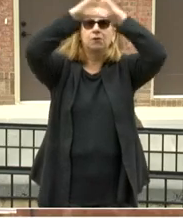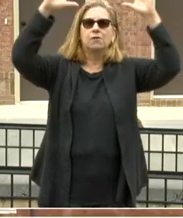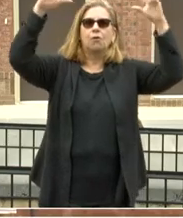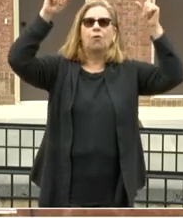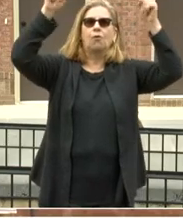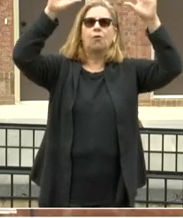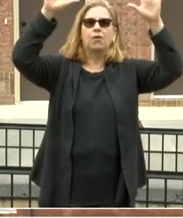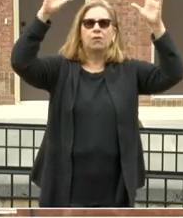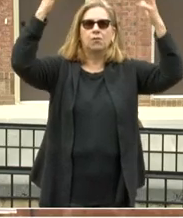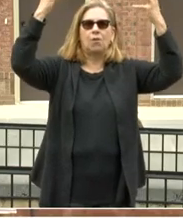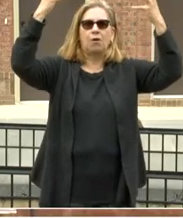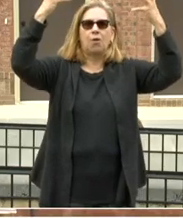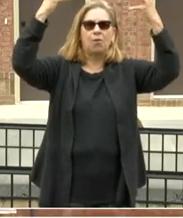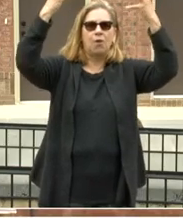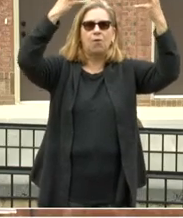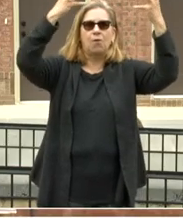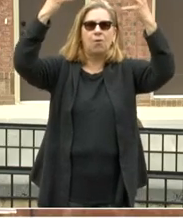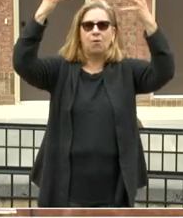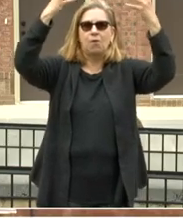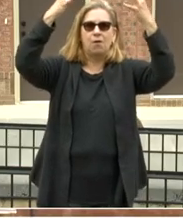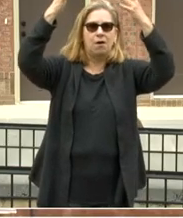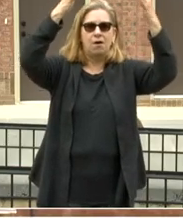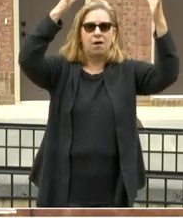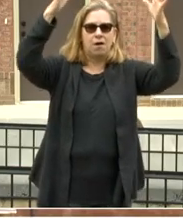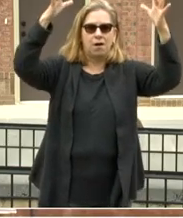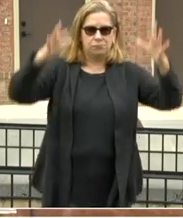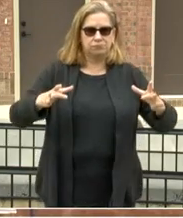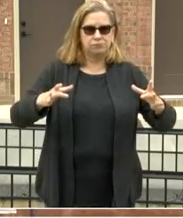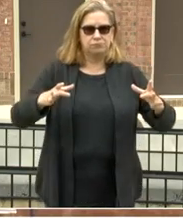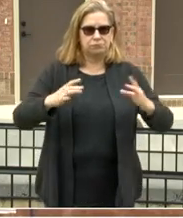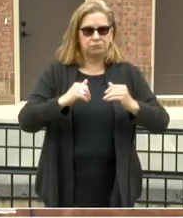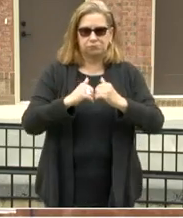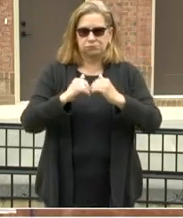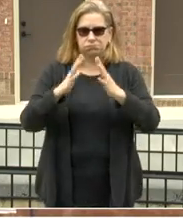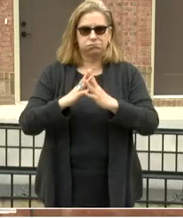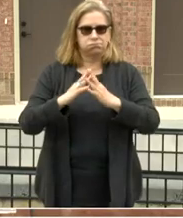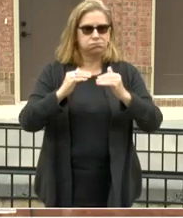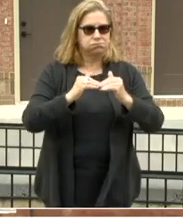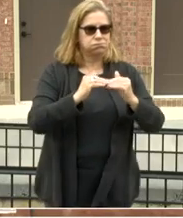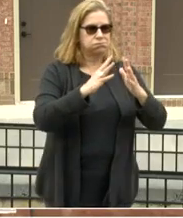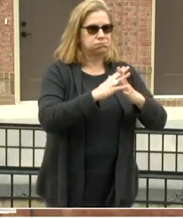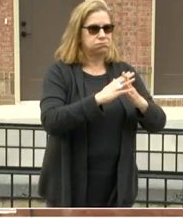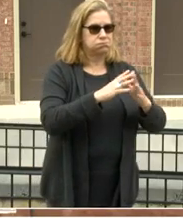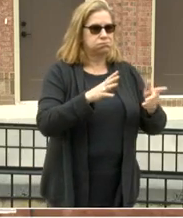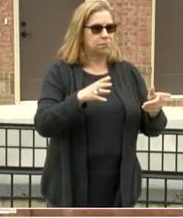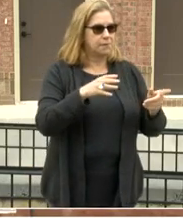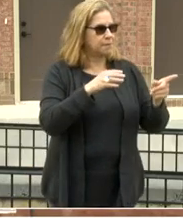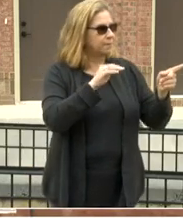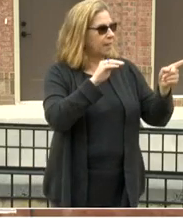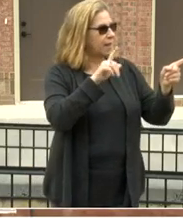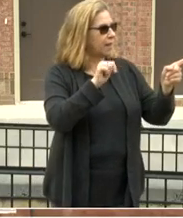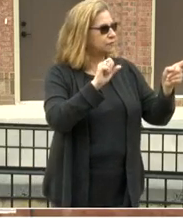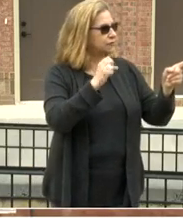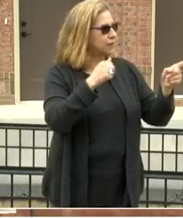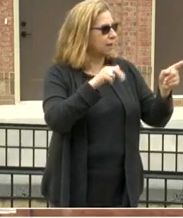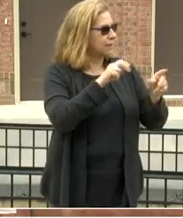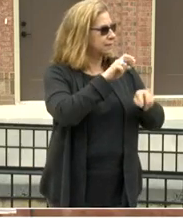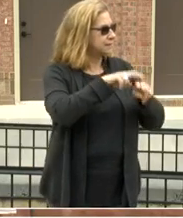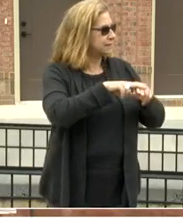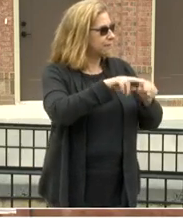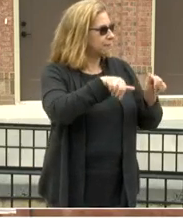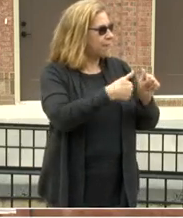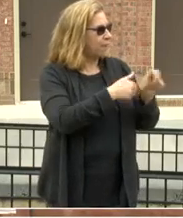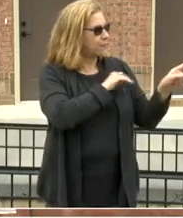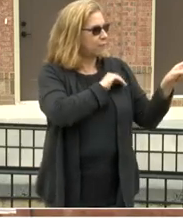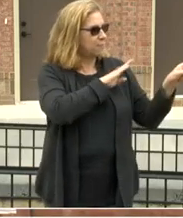should, Lashana Pace, who's sitting right behind the mayor. And we're actually, we've got to give her applause because we're all going to go into